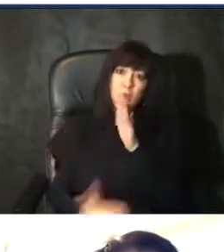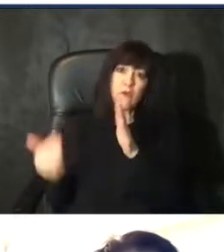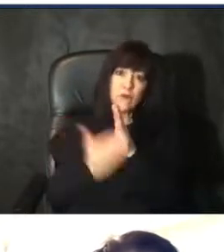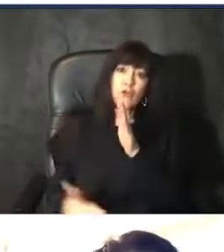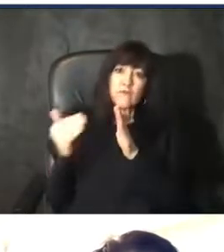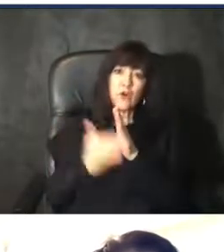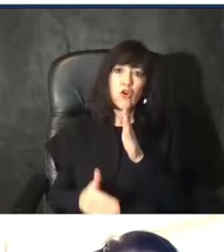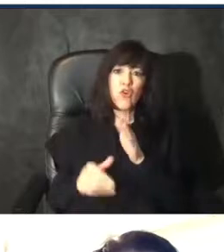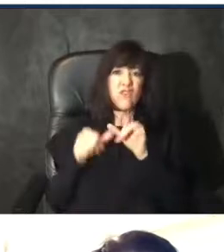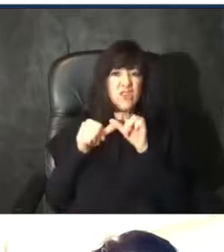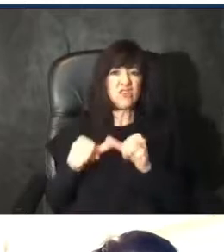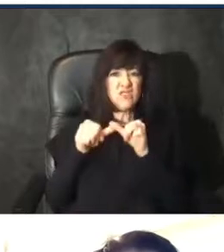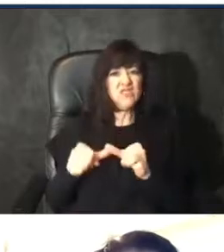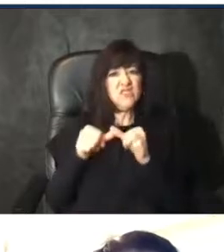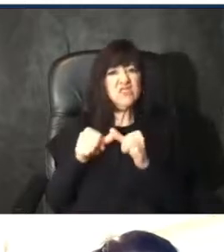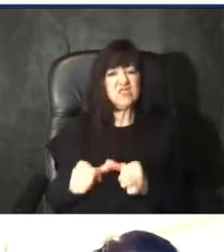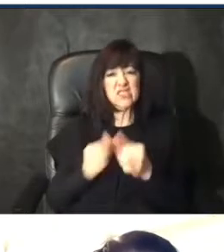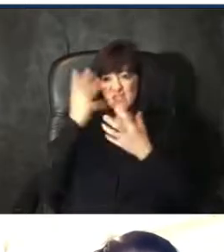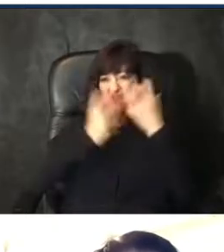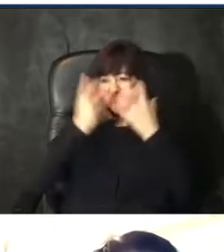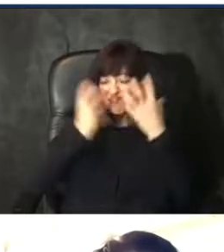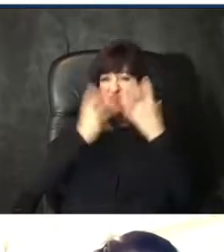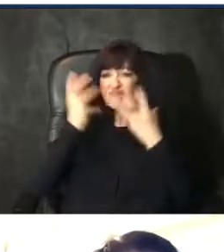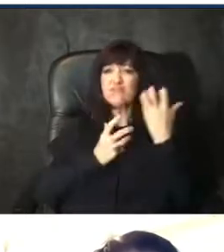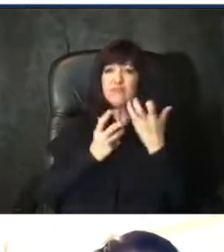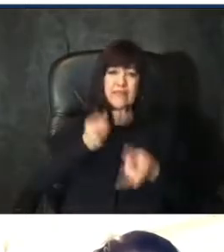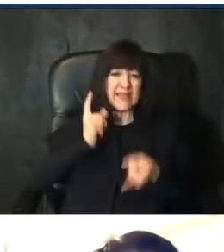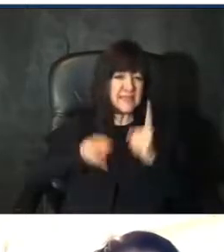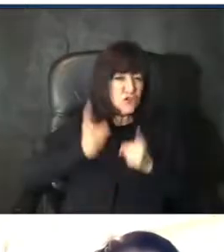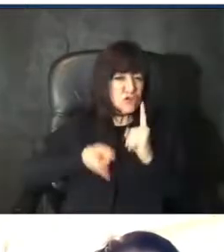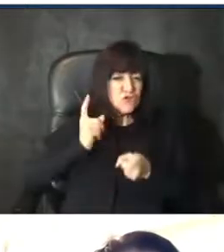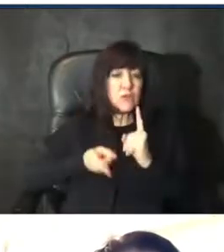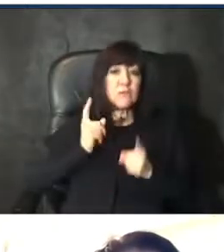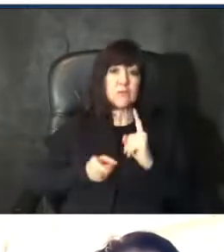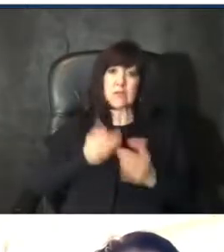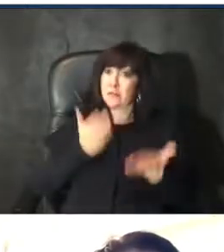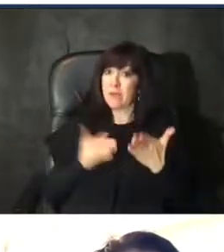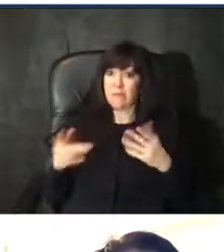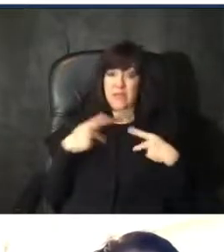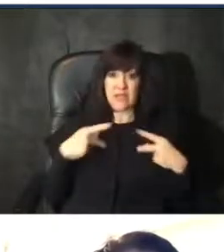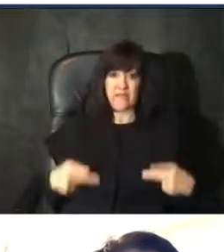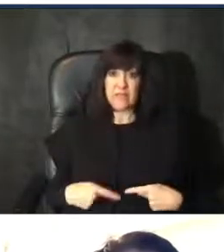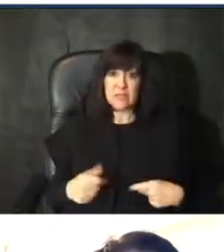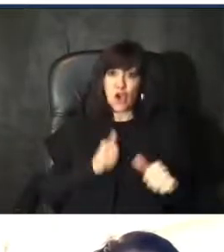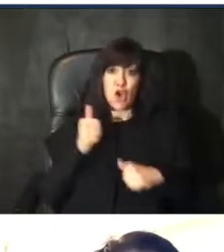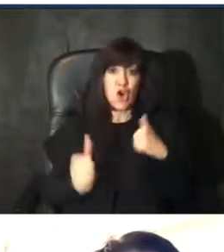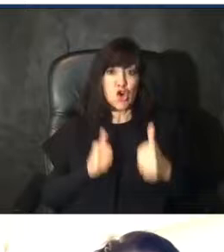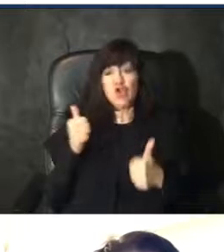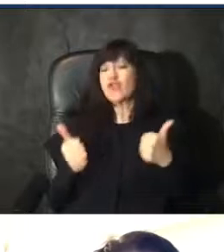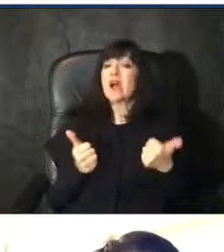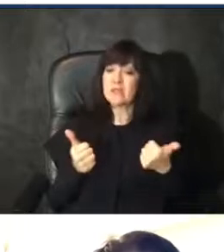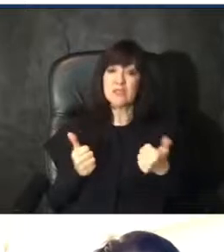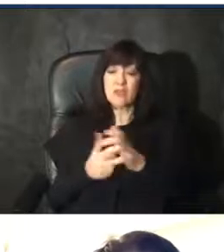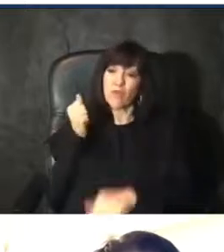house. It could be like tantrums, physical aggression, where they're becoming aggressive with other people in the house or objects